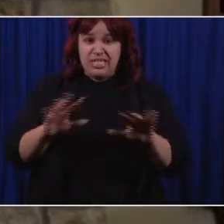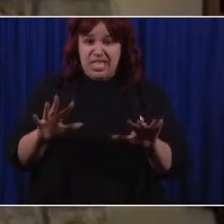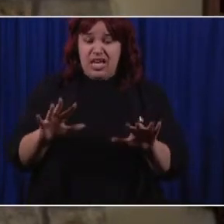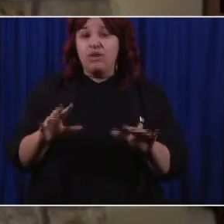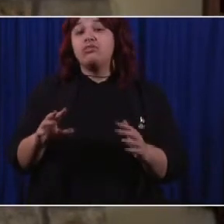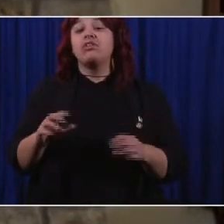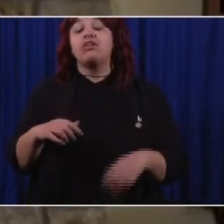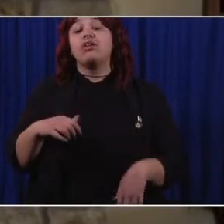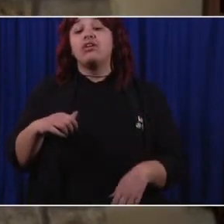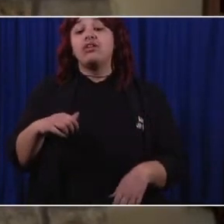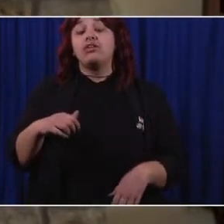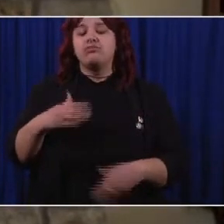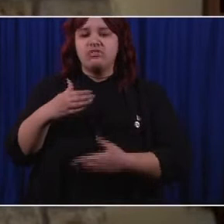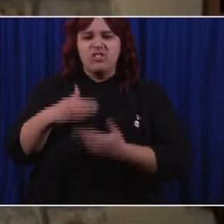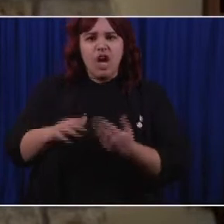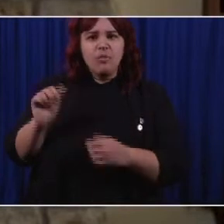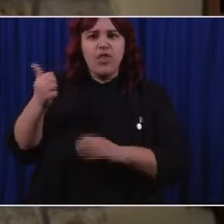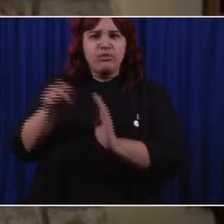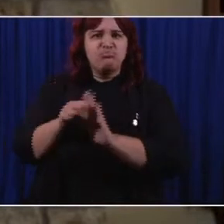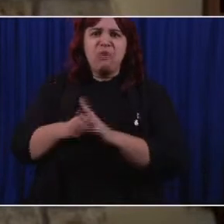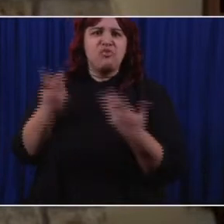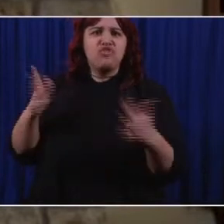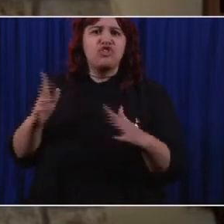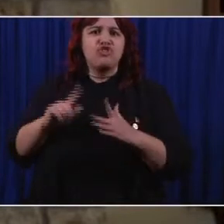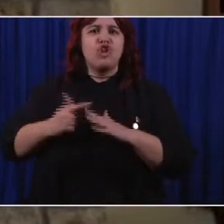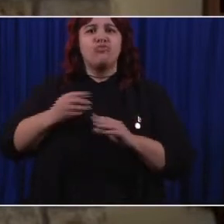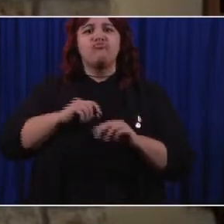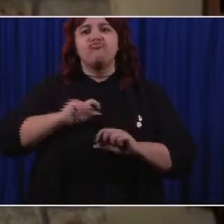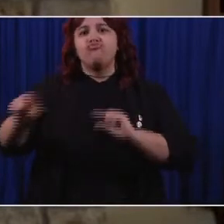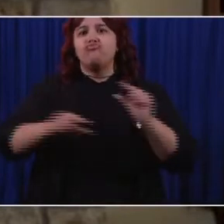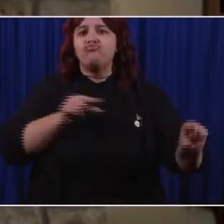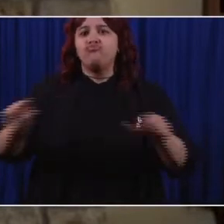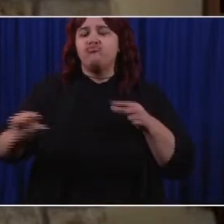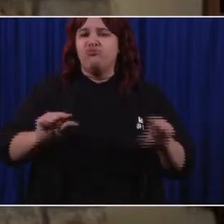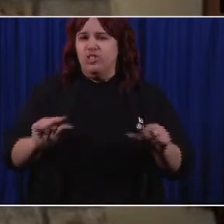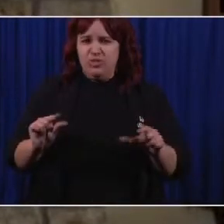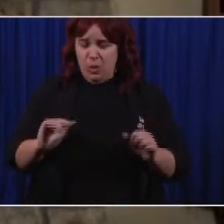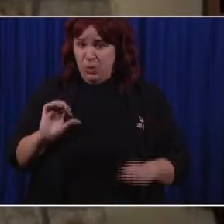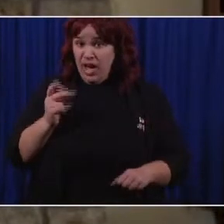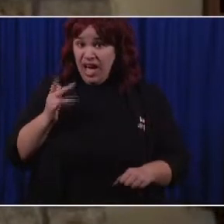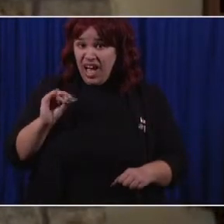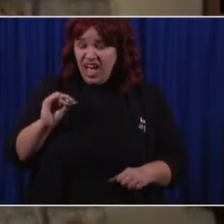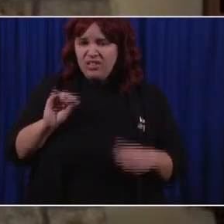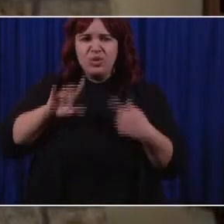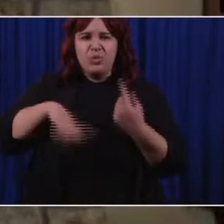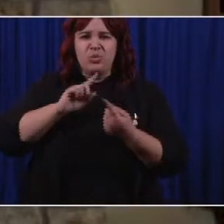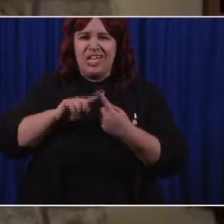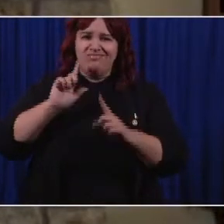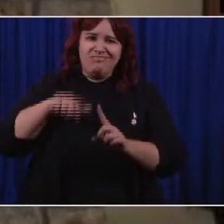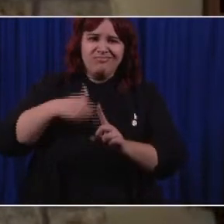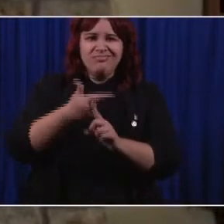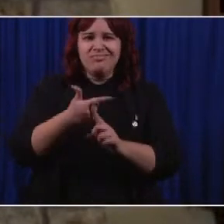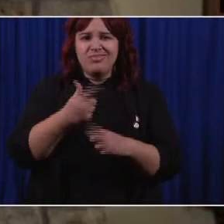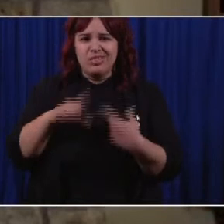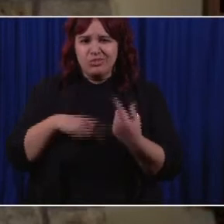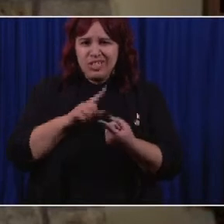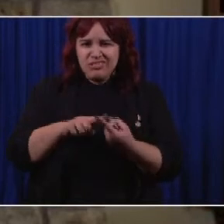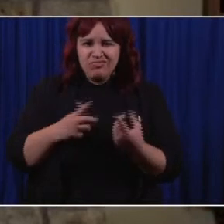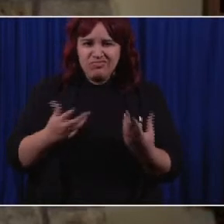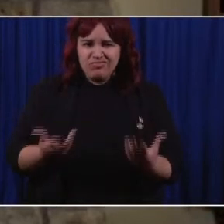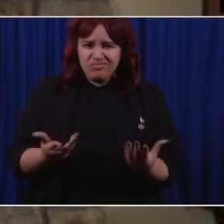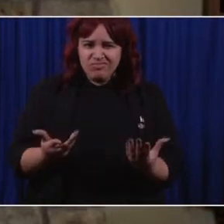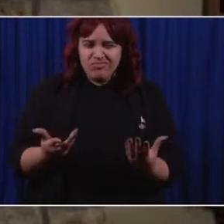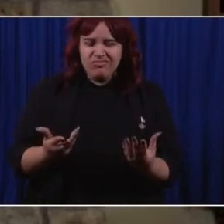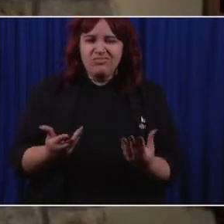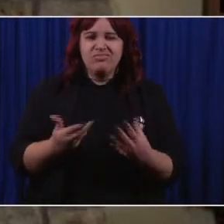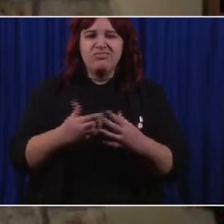of other states have already started sending them out. Can you just talk about what's going on there? When can Ohioans start expecting that are unemployed start getting